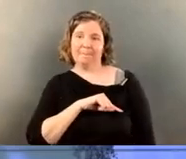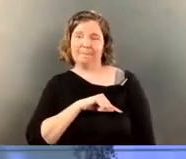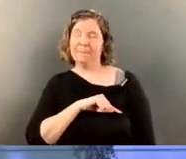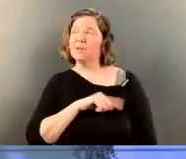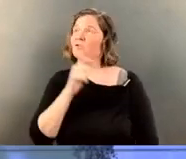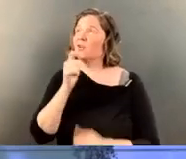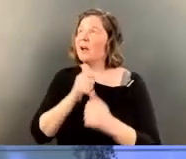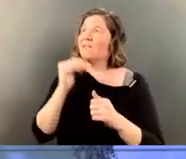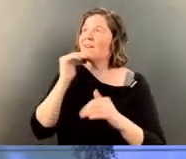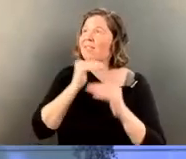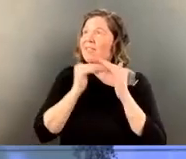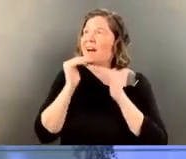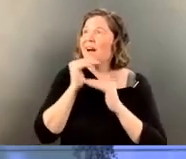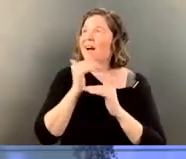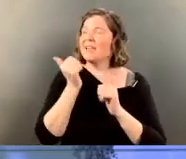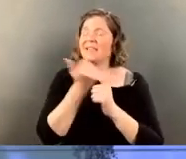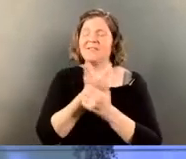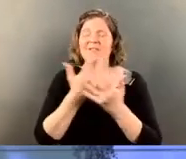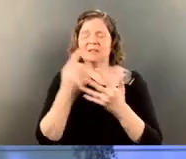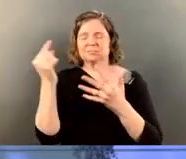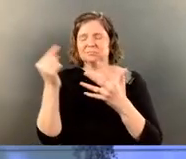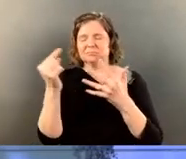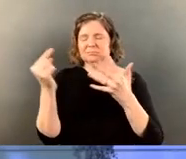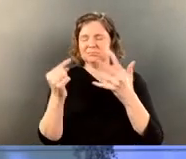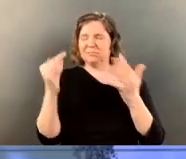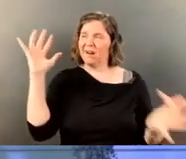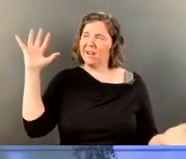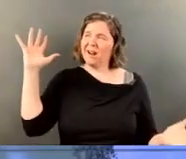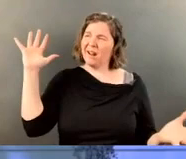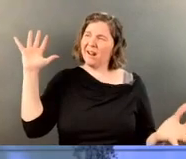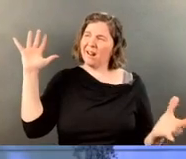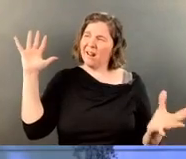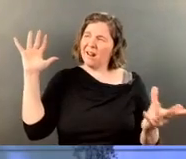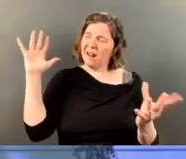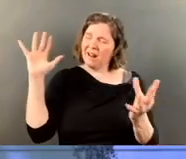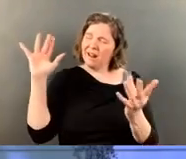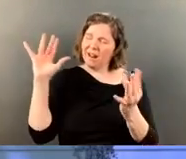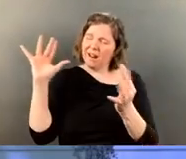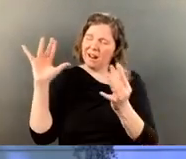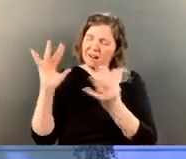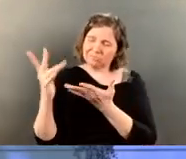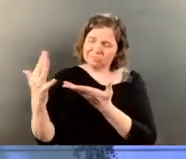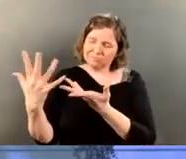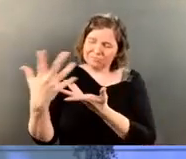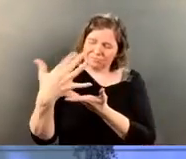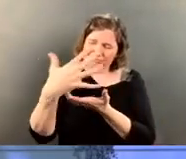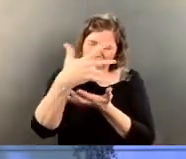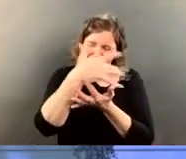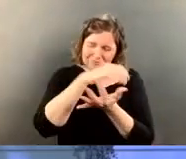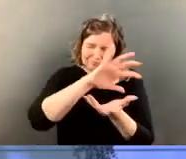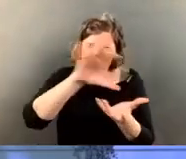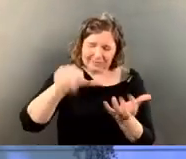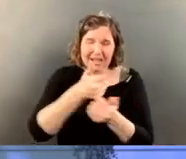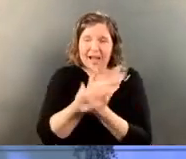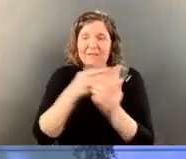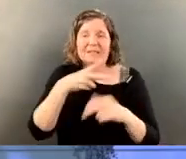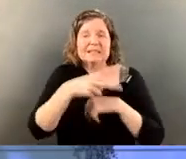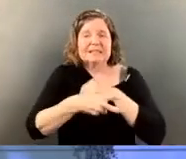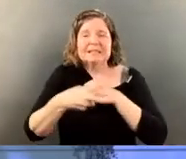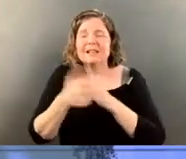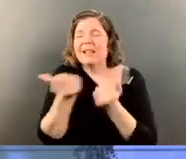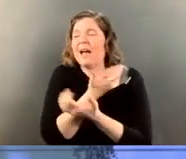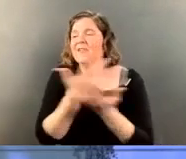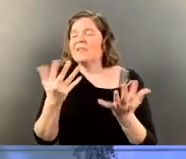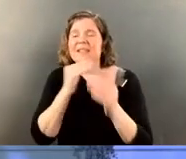every lie, like, God, you could tally up every lie done by every single person, every act of stealing done by every